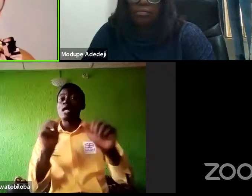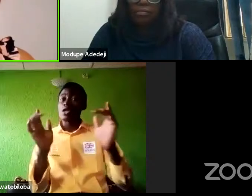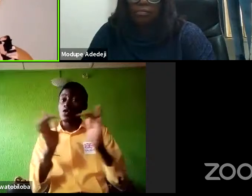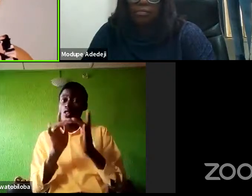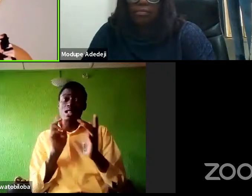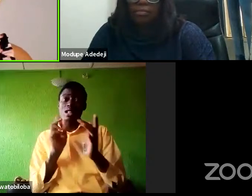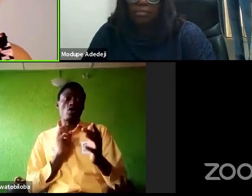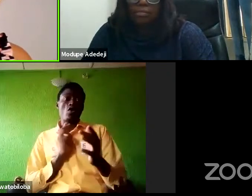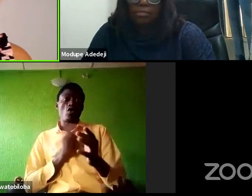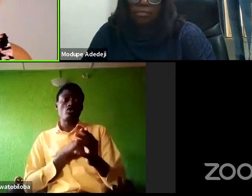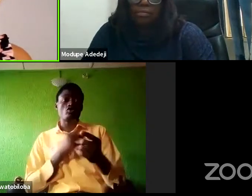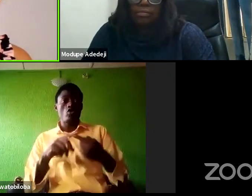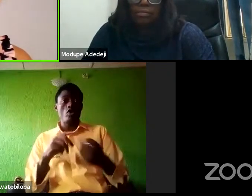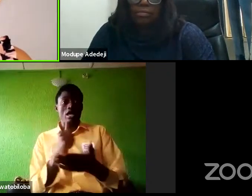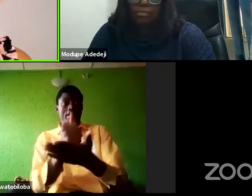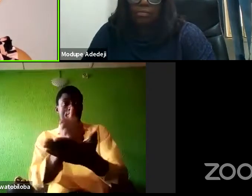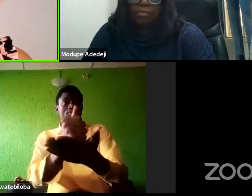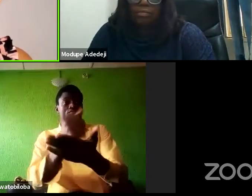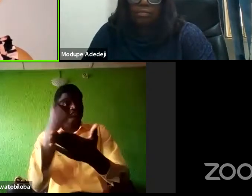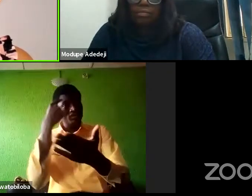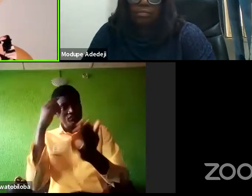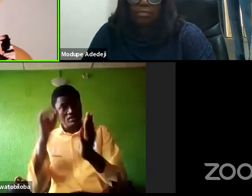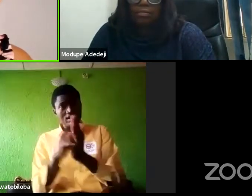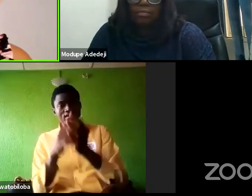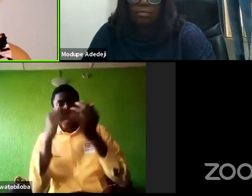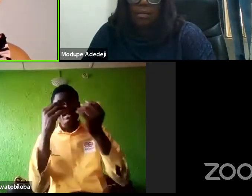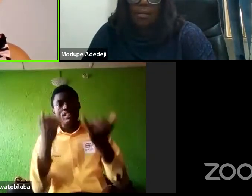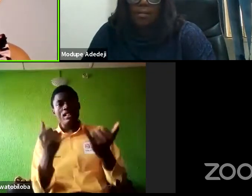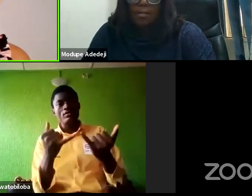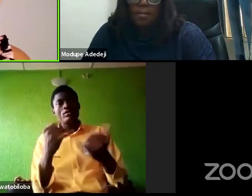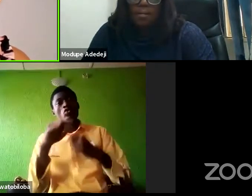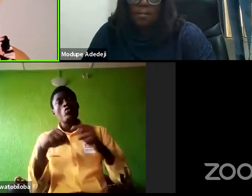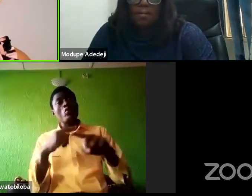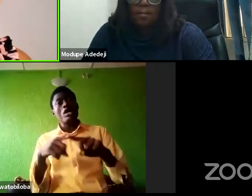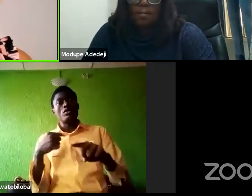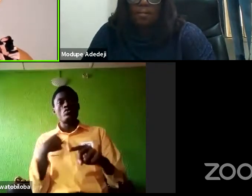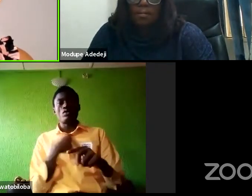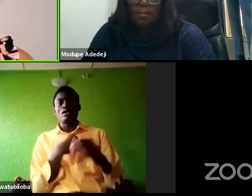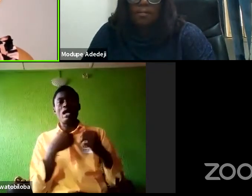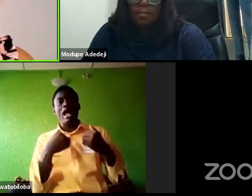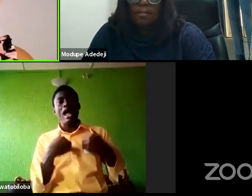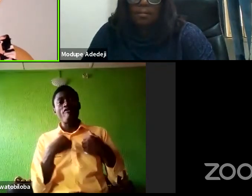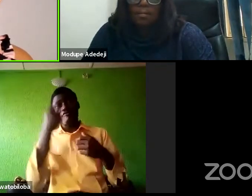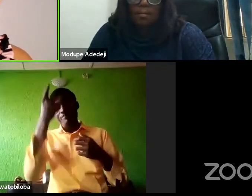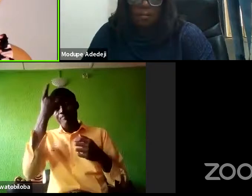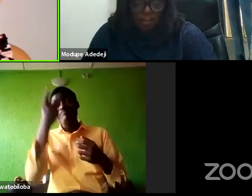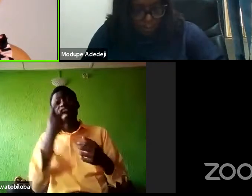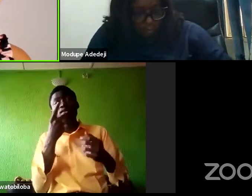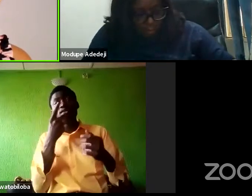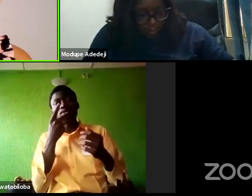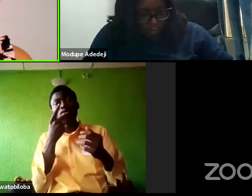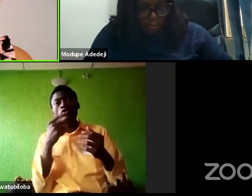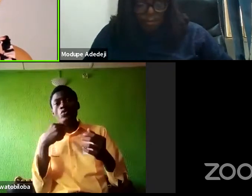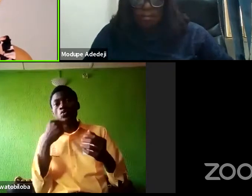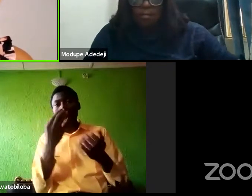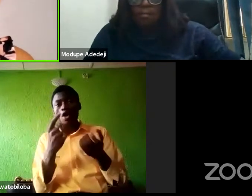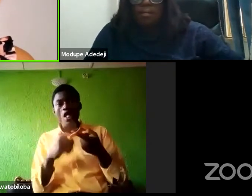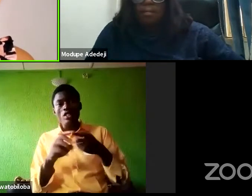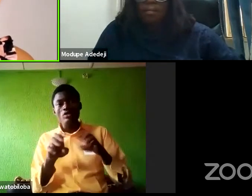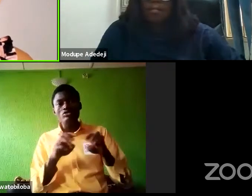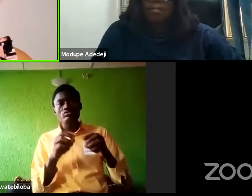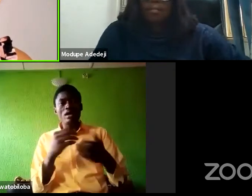that could help. So when you have parents that wants to do buying and selling at very old age, please allow them.